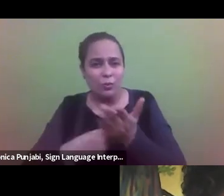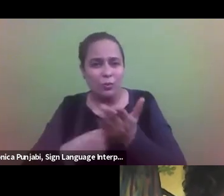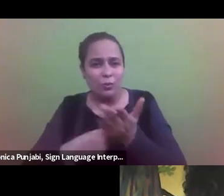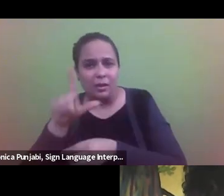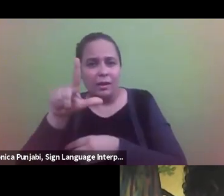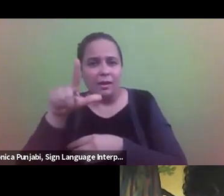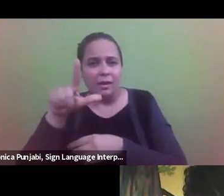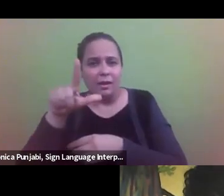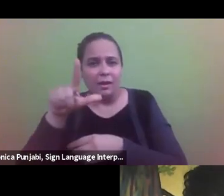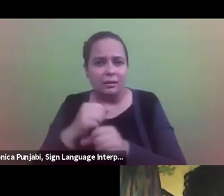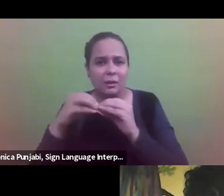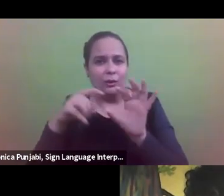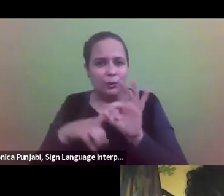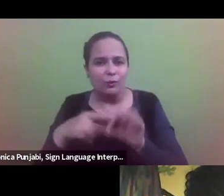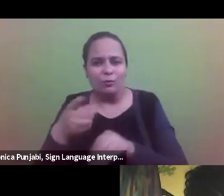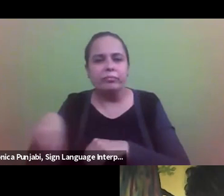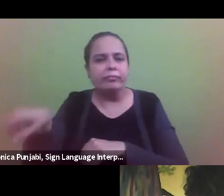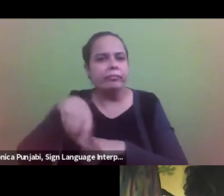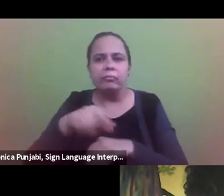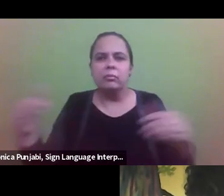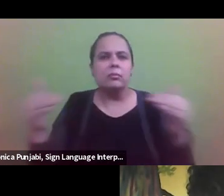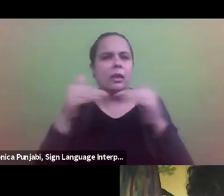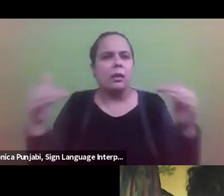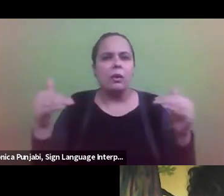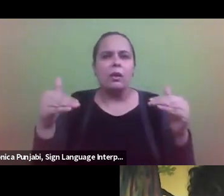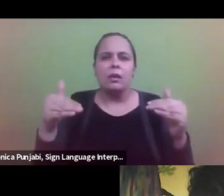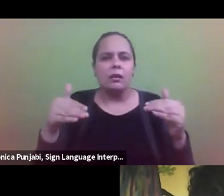live independently, we are not able to organize